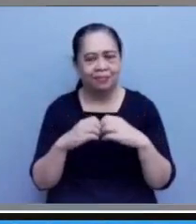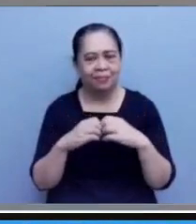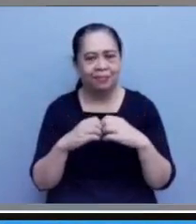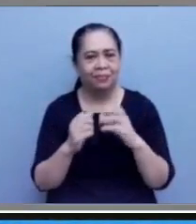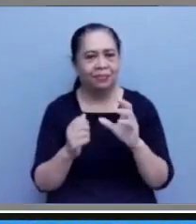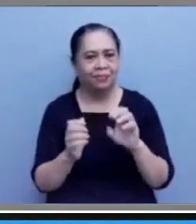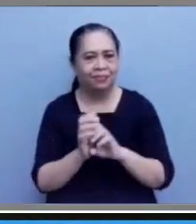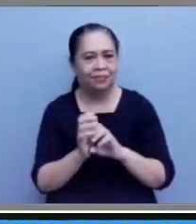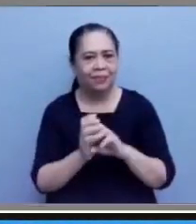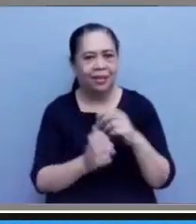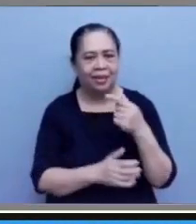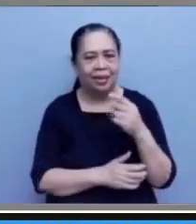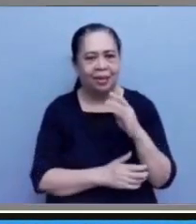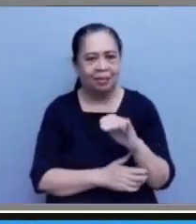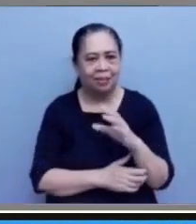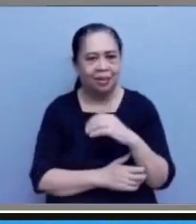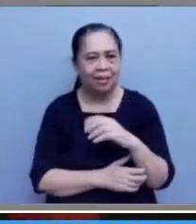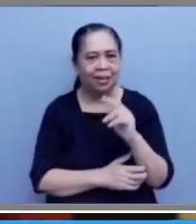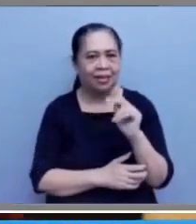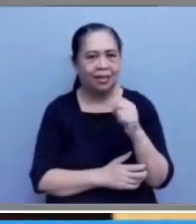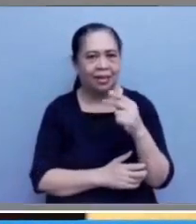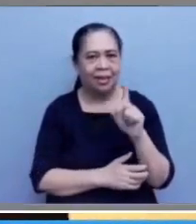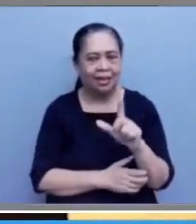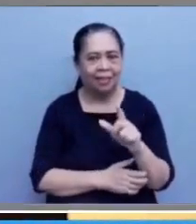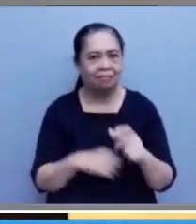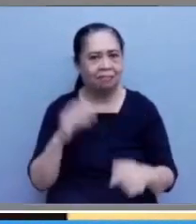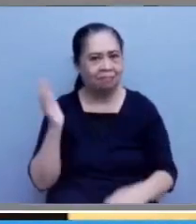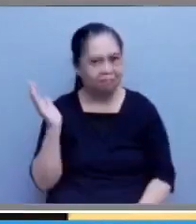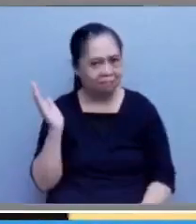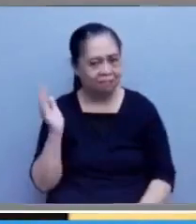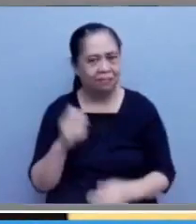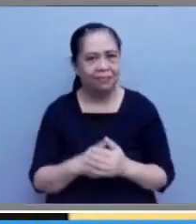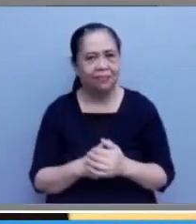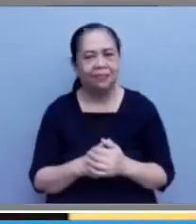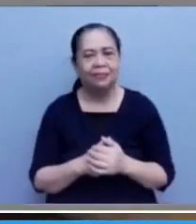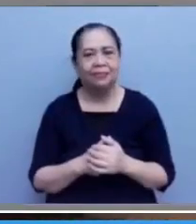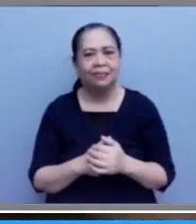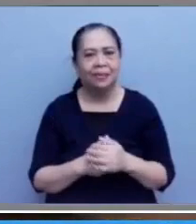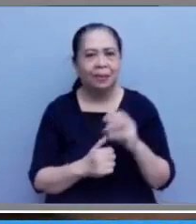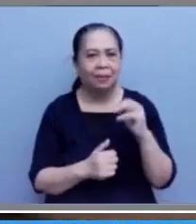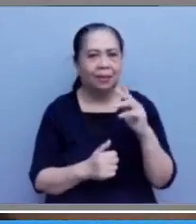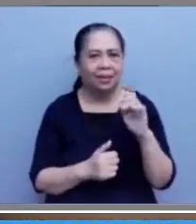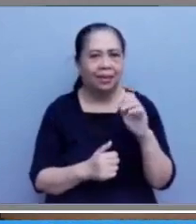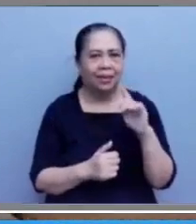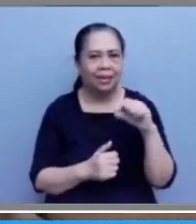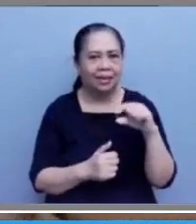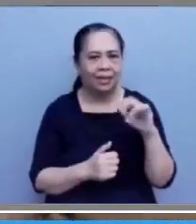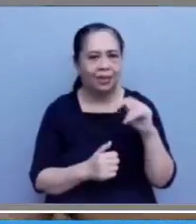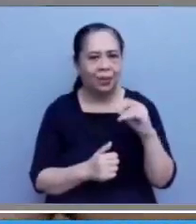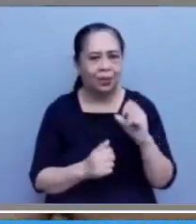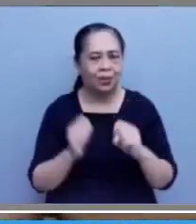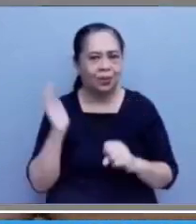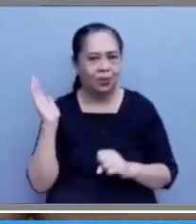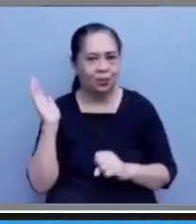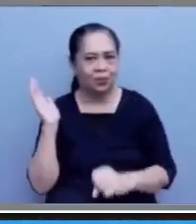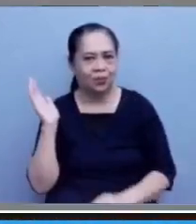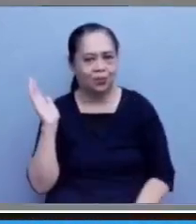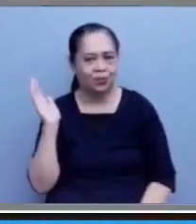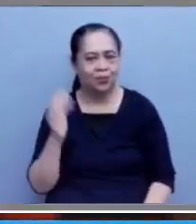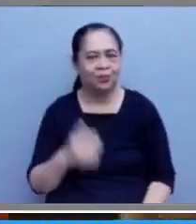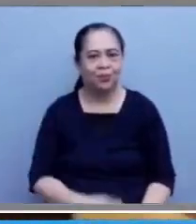Gabby Garcia at Khalil Ramos, Paul Salas at Mikey Quintos, Lexi Gonzalez at Gil